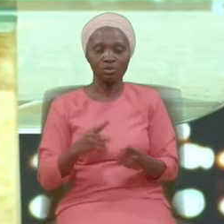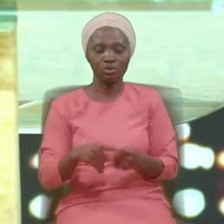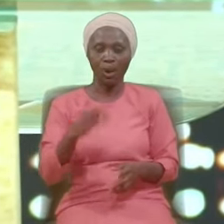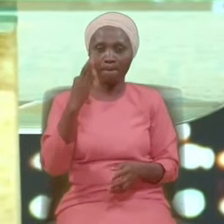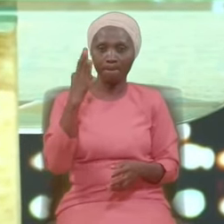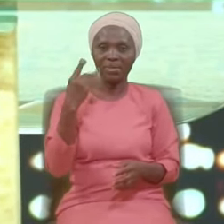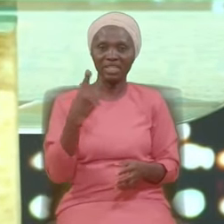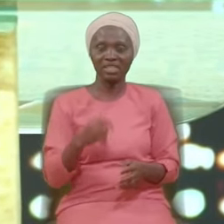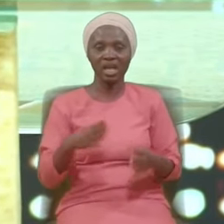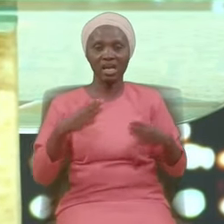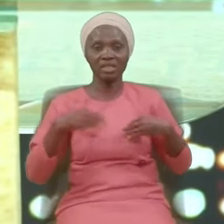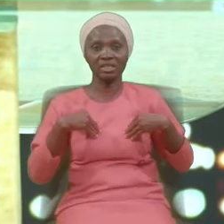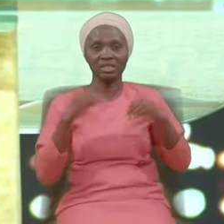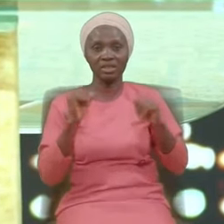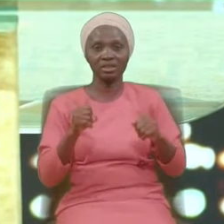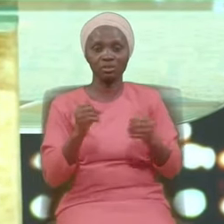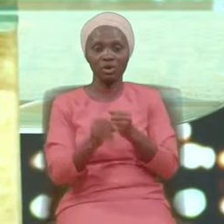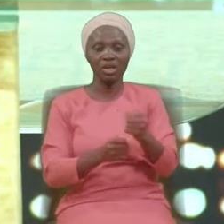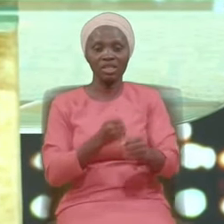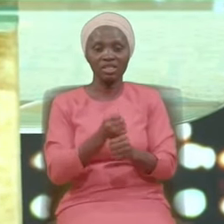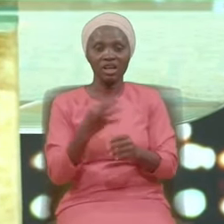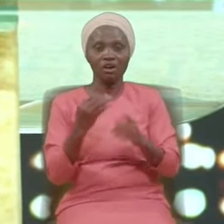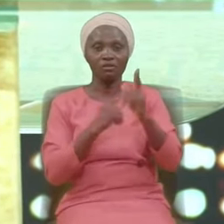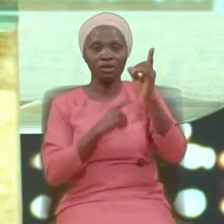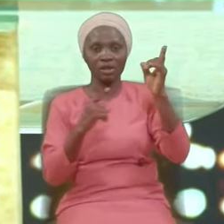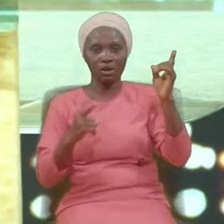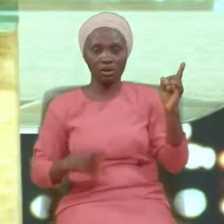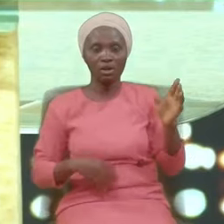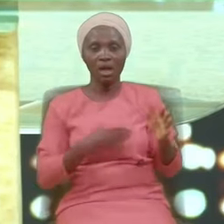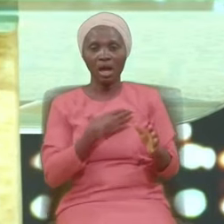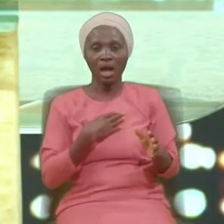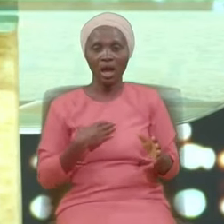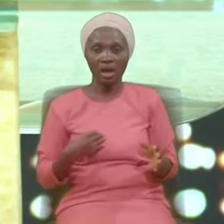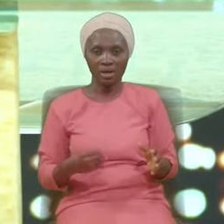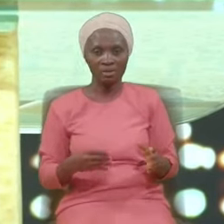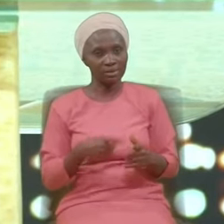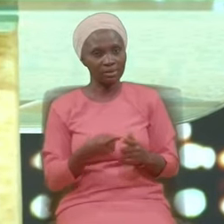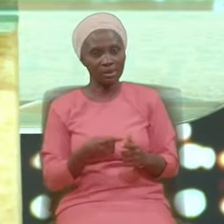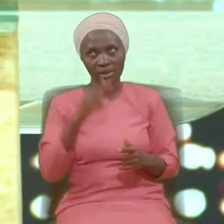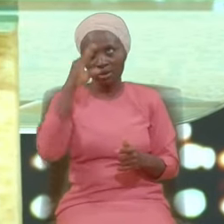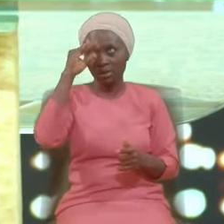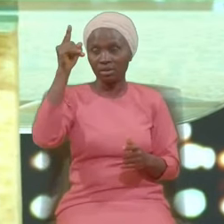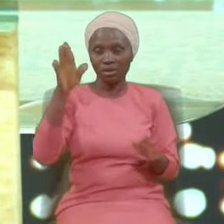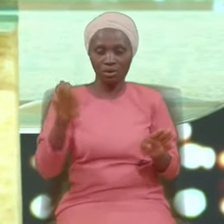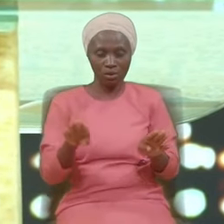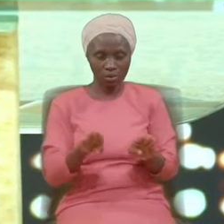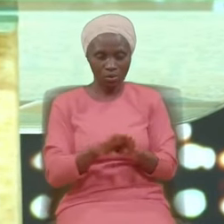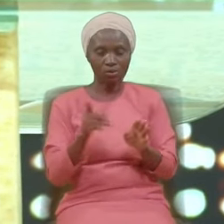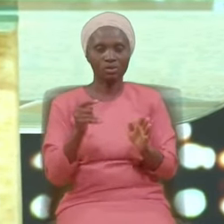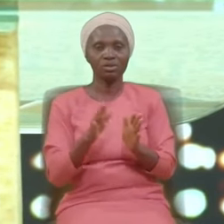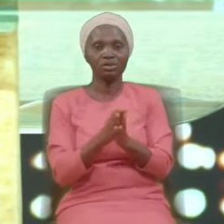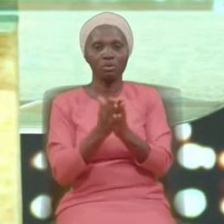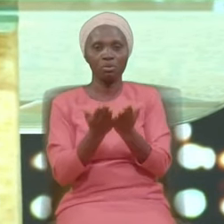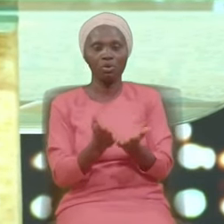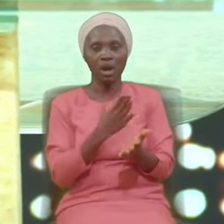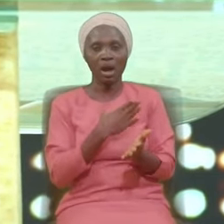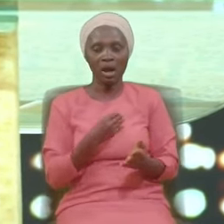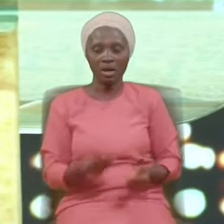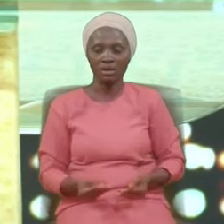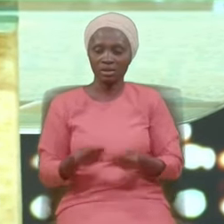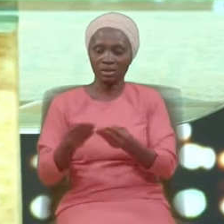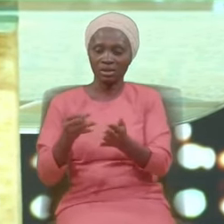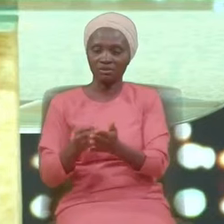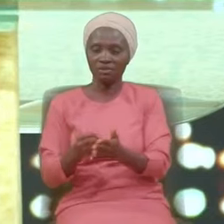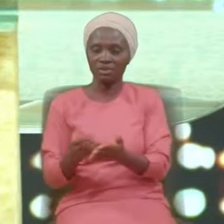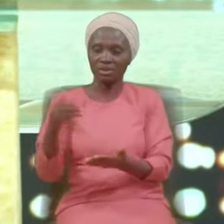acceptable year of the Lord. And he closed the book, and he gave it again to